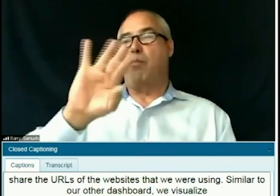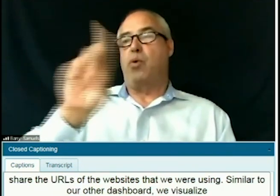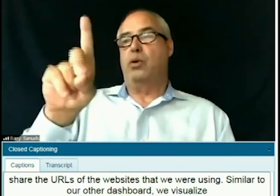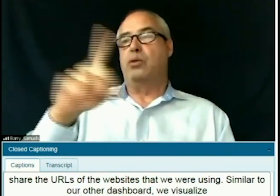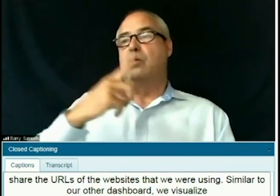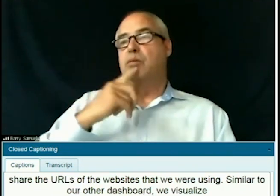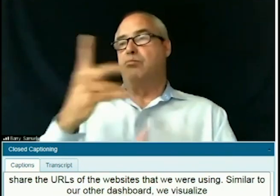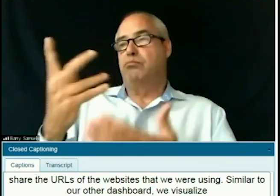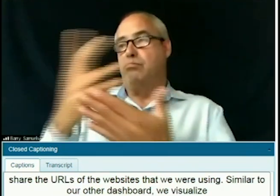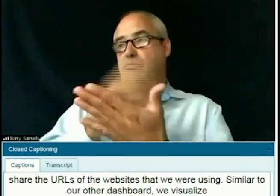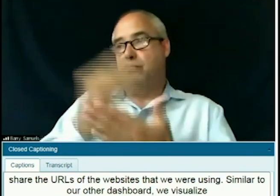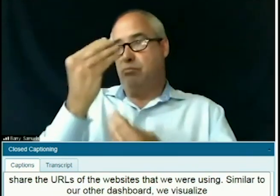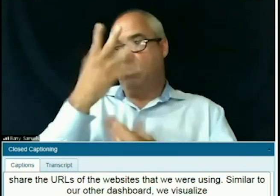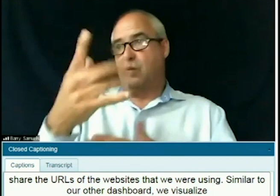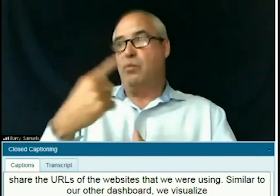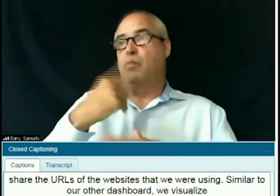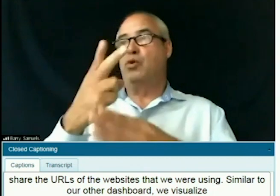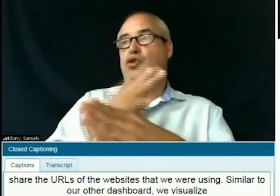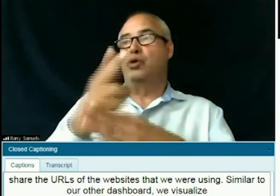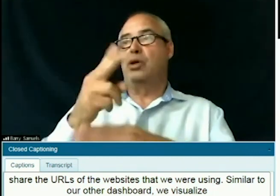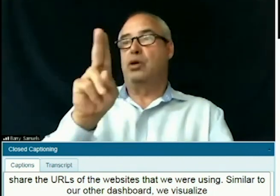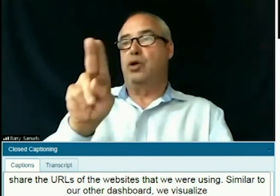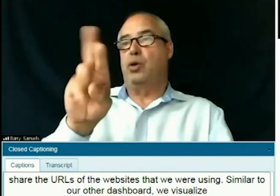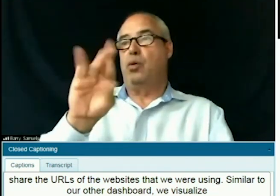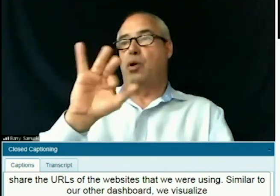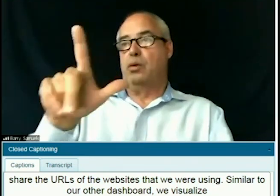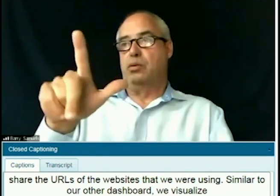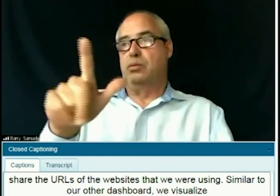shared the URLs or the websites that we were using.